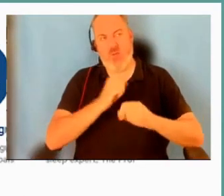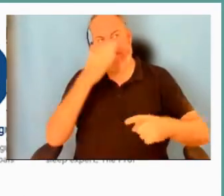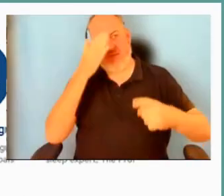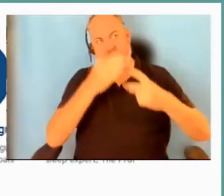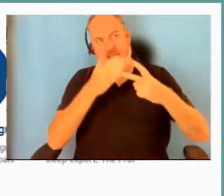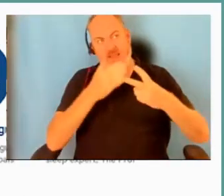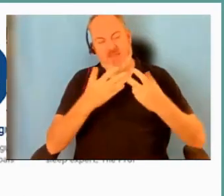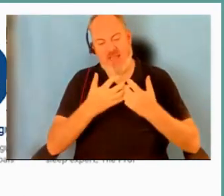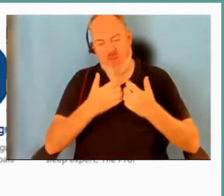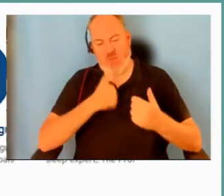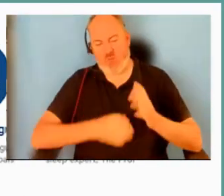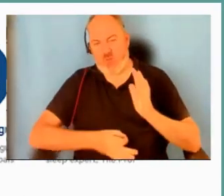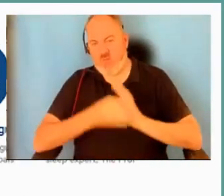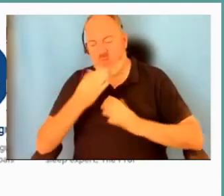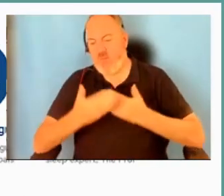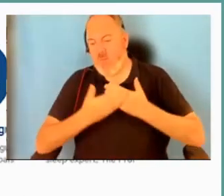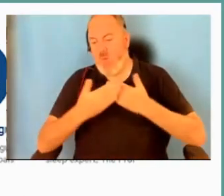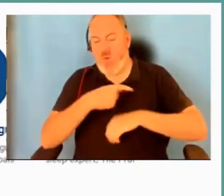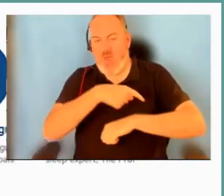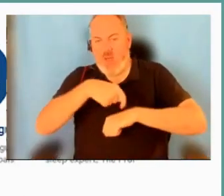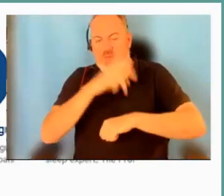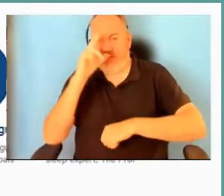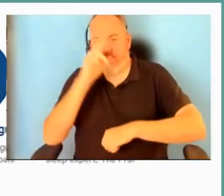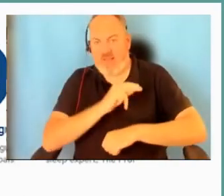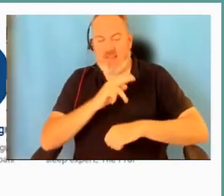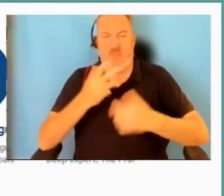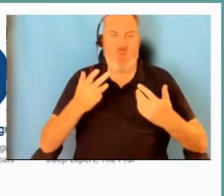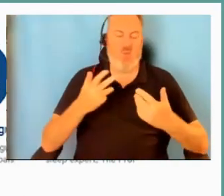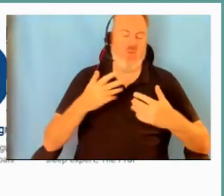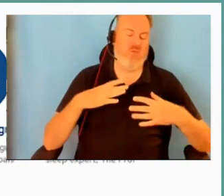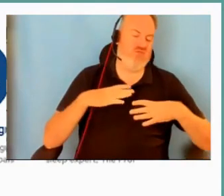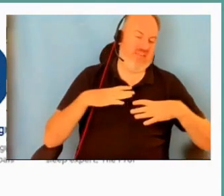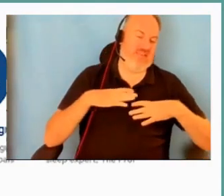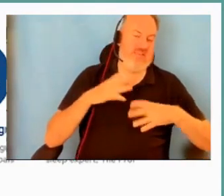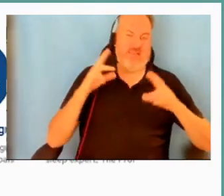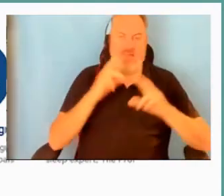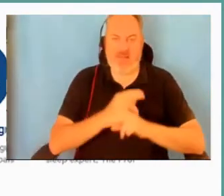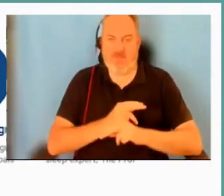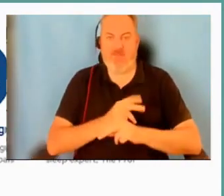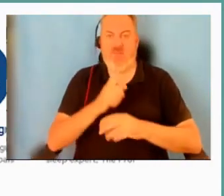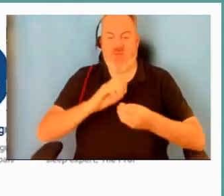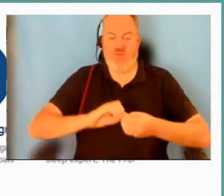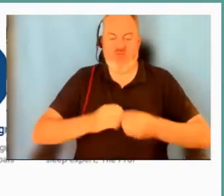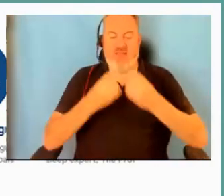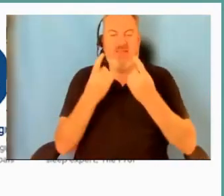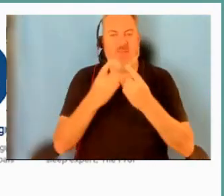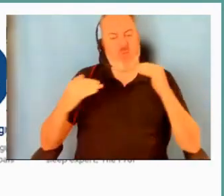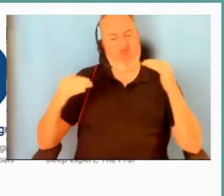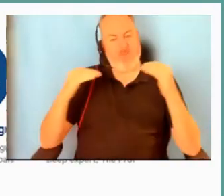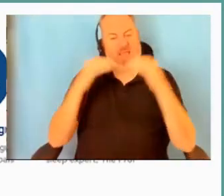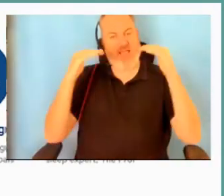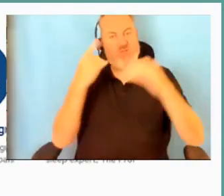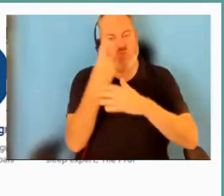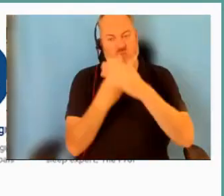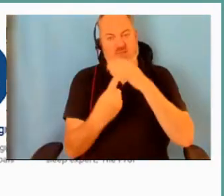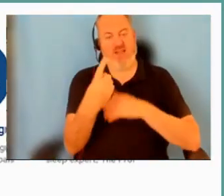want to improve in your sleep. And it also builds your program personalized to you, depending on the answers